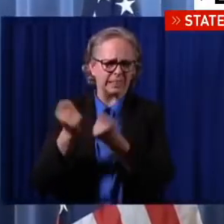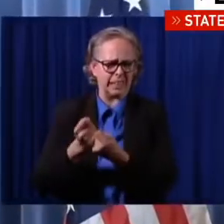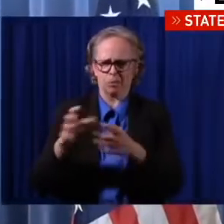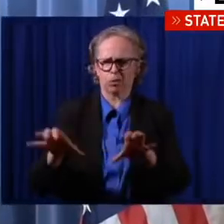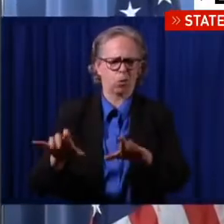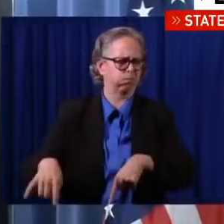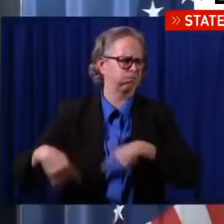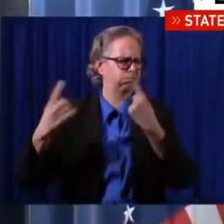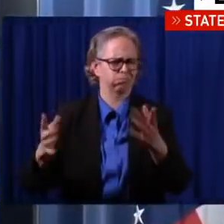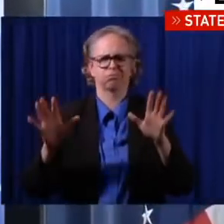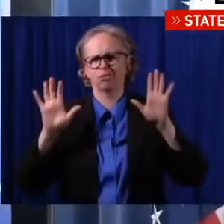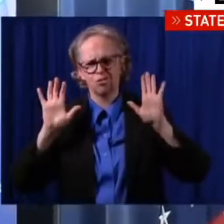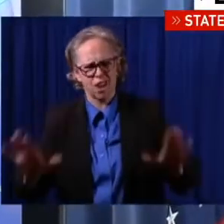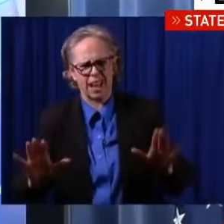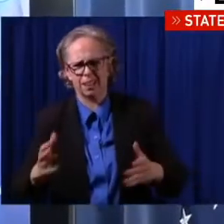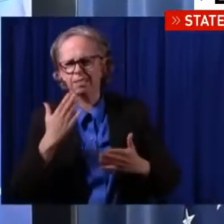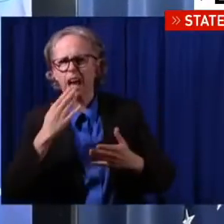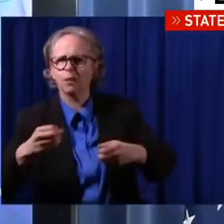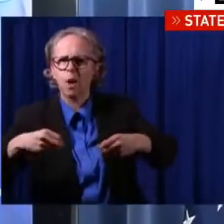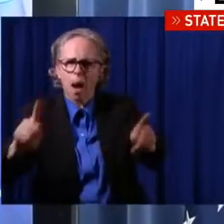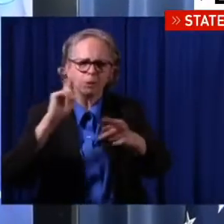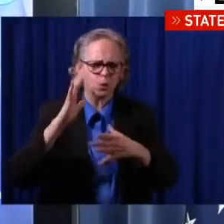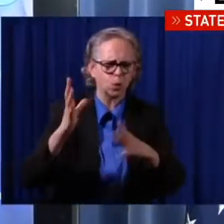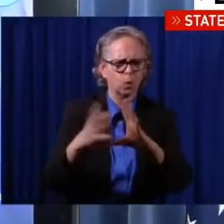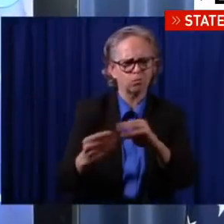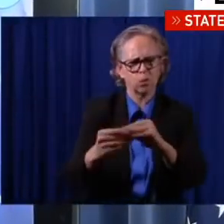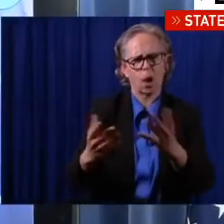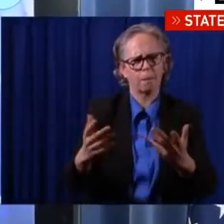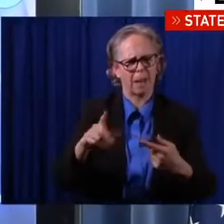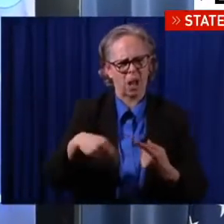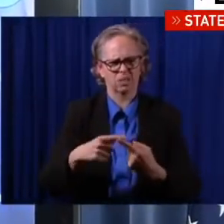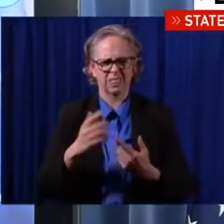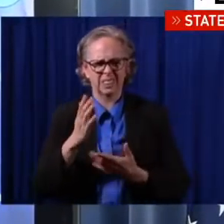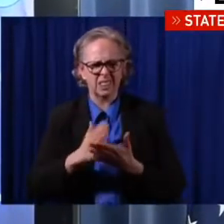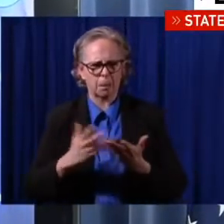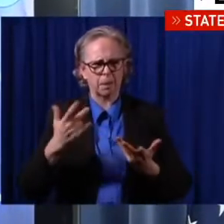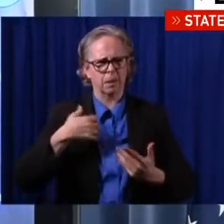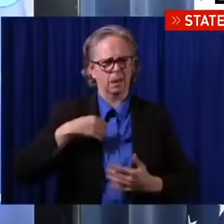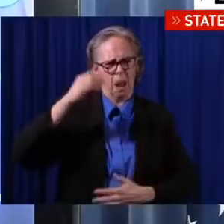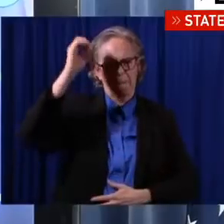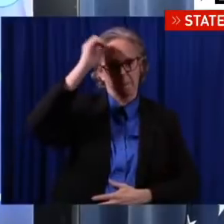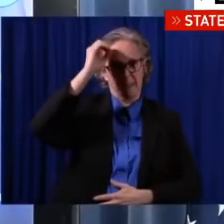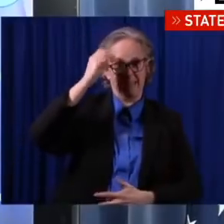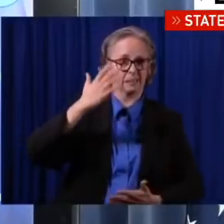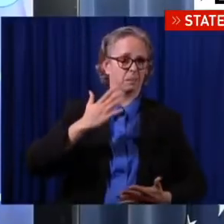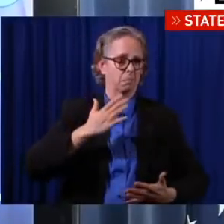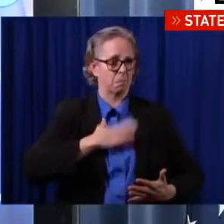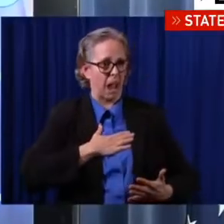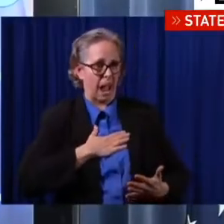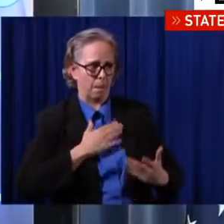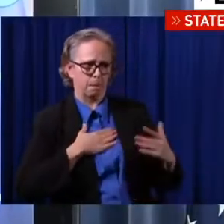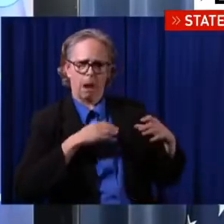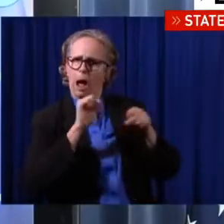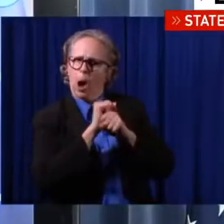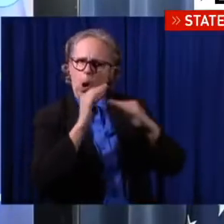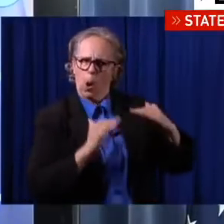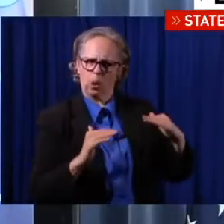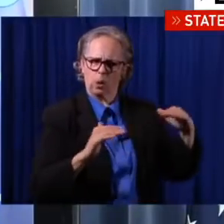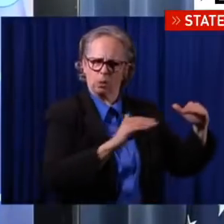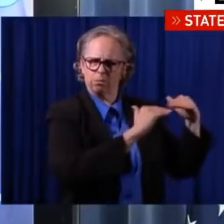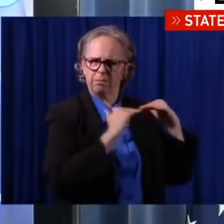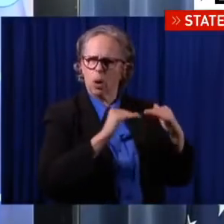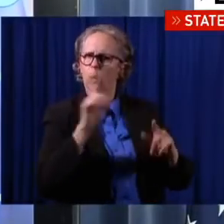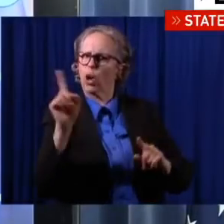the opportunity to present some of the opinions that my colleague, John Husted from Mayo Clinic, and I have shared